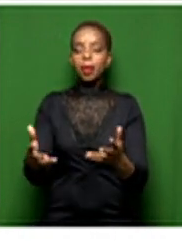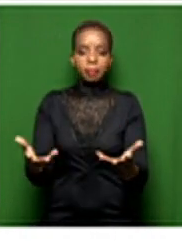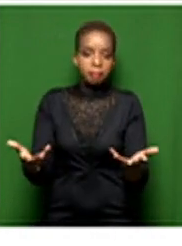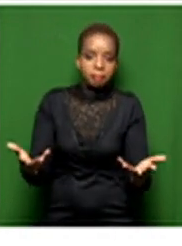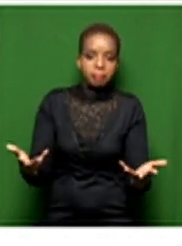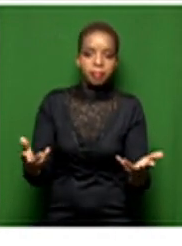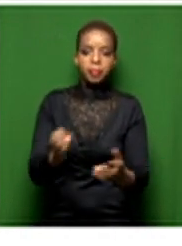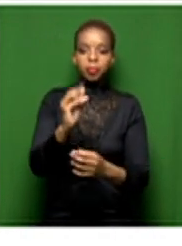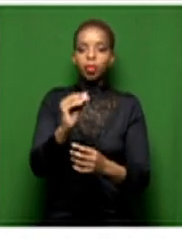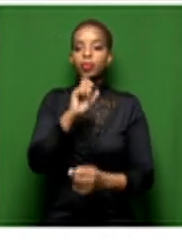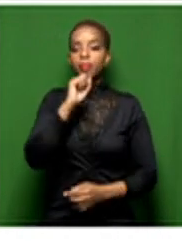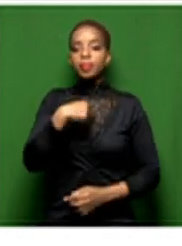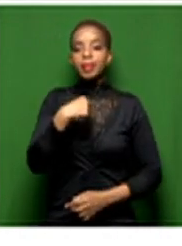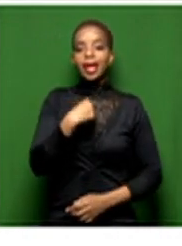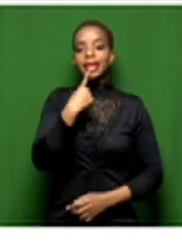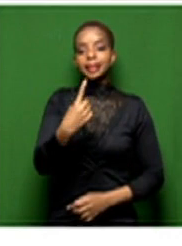saying